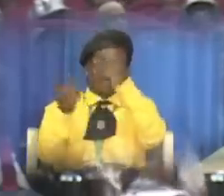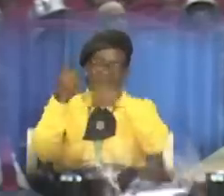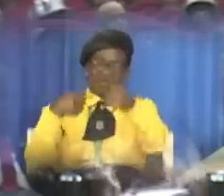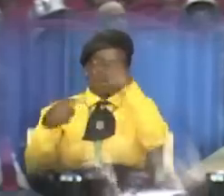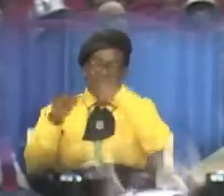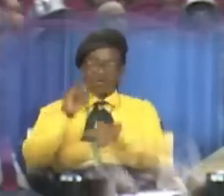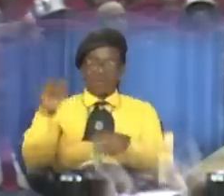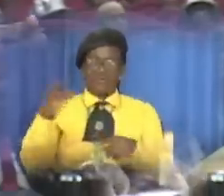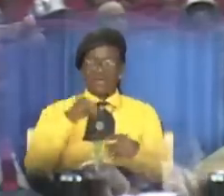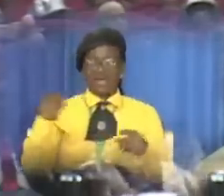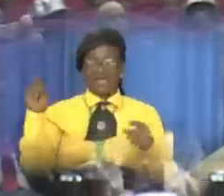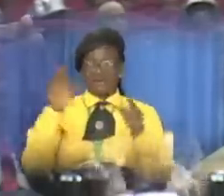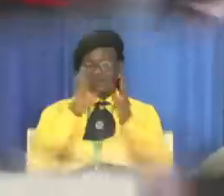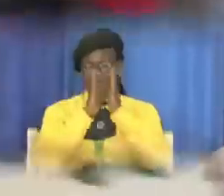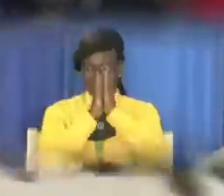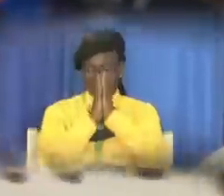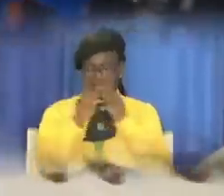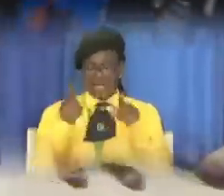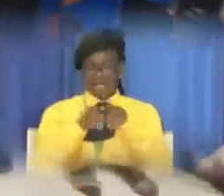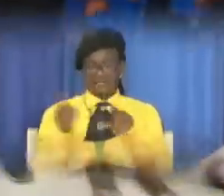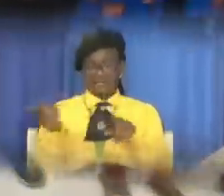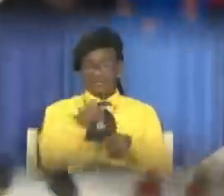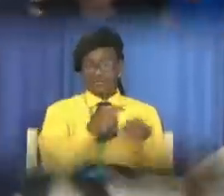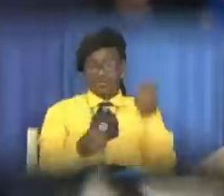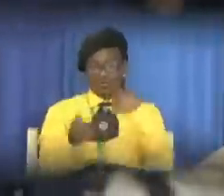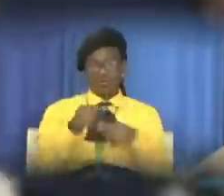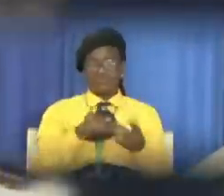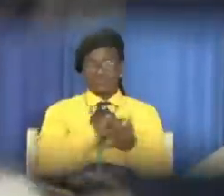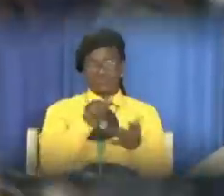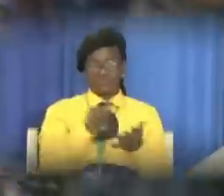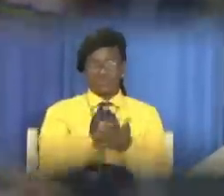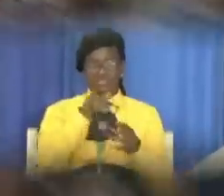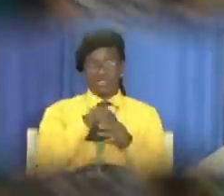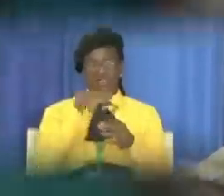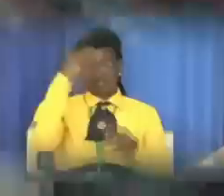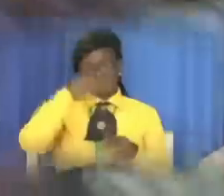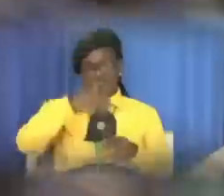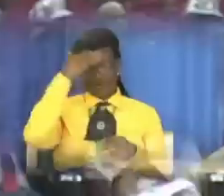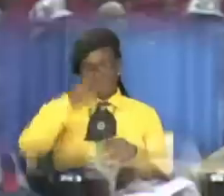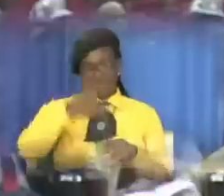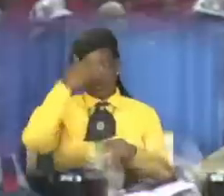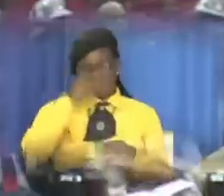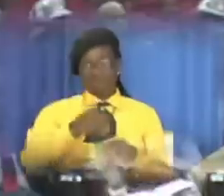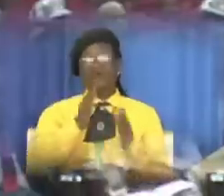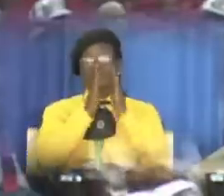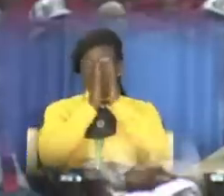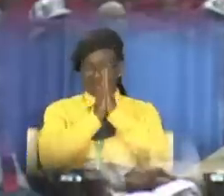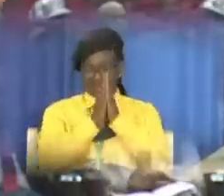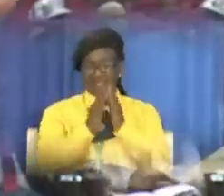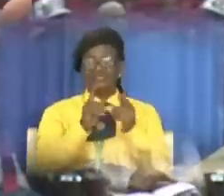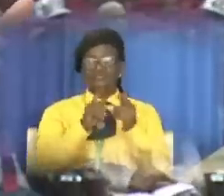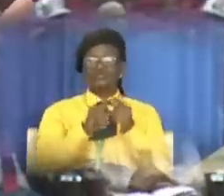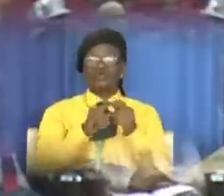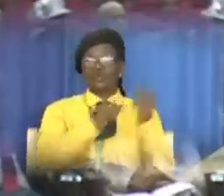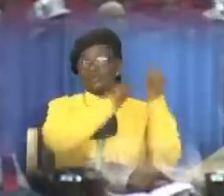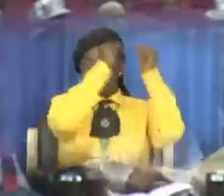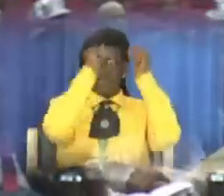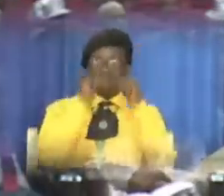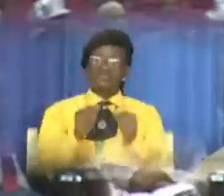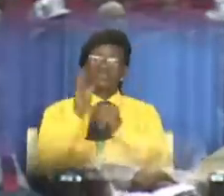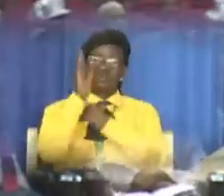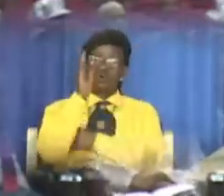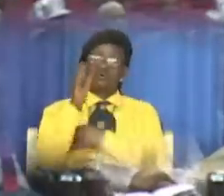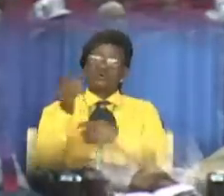already in front, let's talk to the Almighty God. Ask him, come into my life, Lord. Bring your